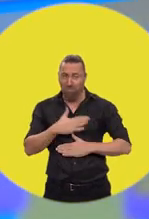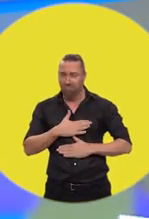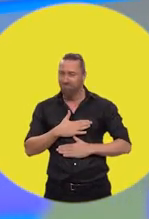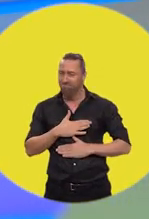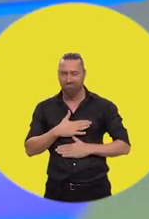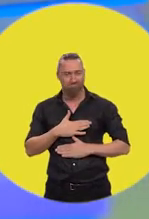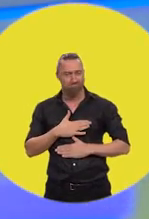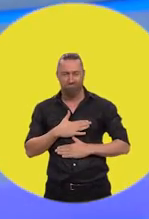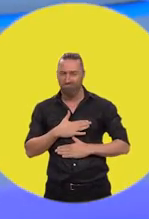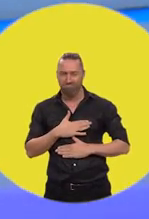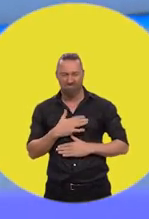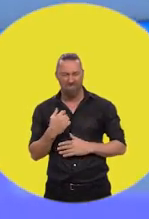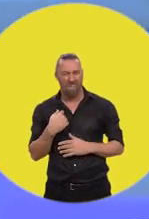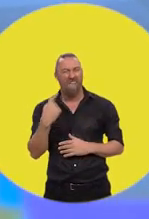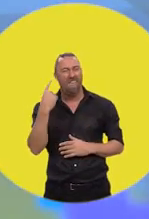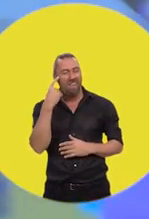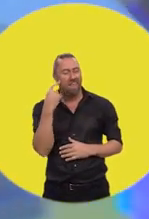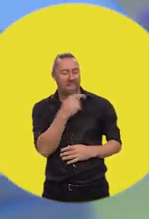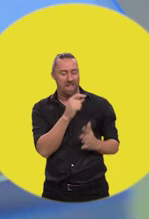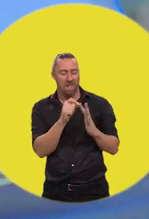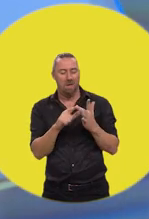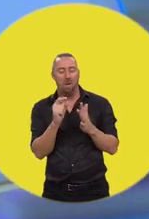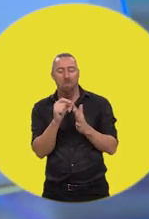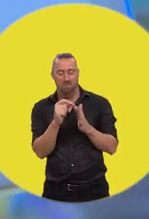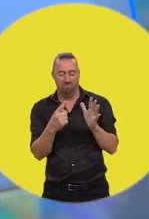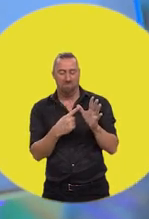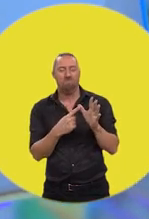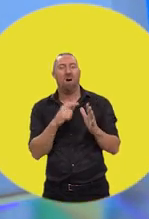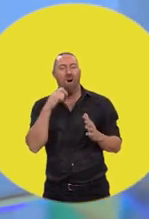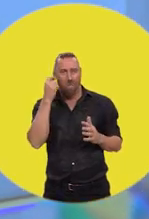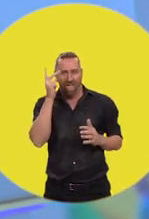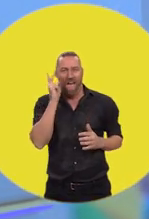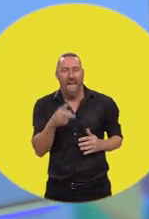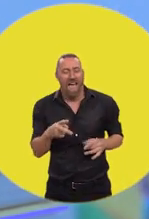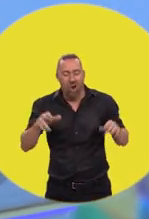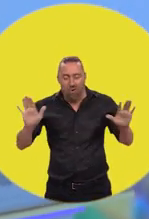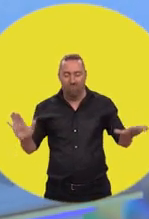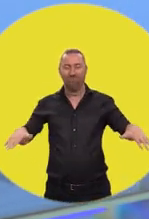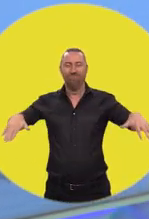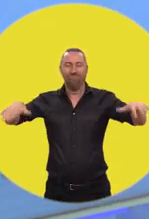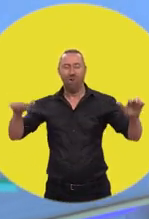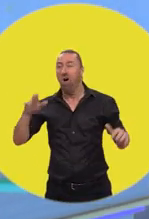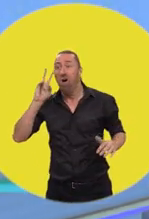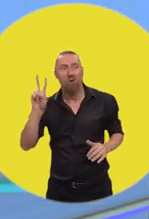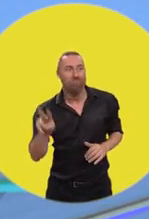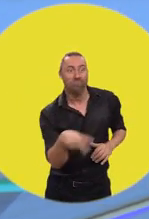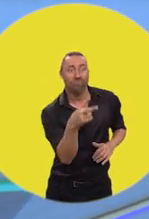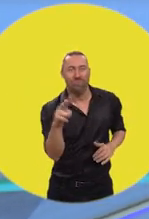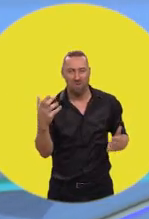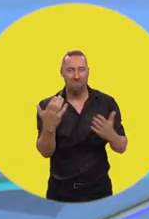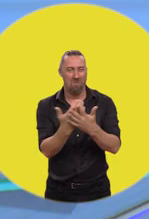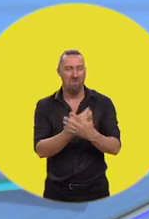I wonder. I think this just might be the beginning of Pippa's adventures. But that's the end of the